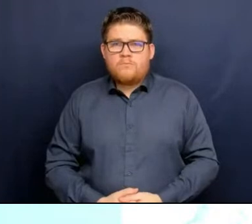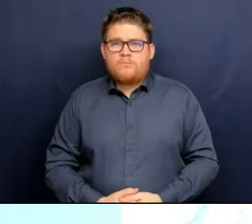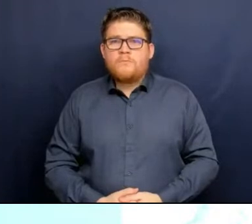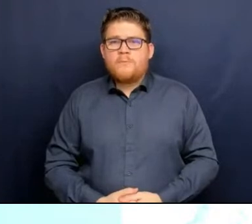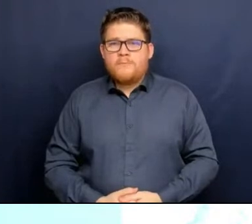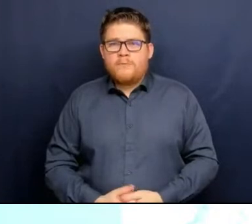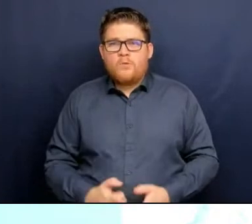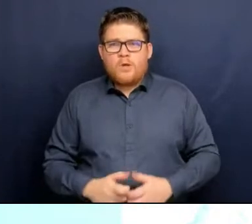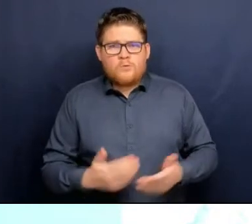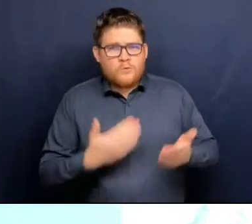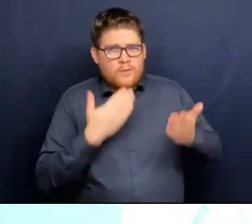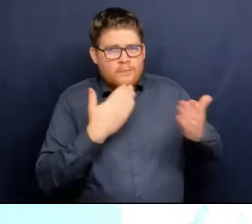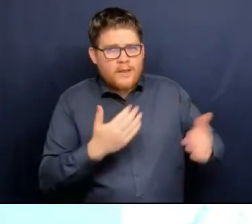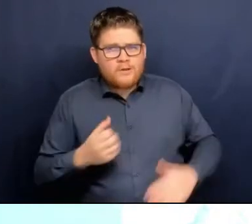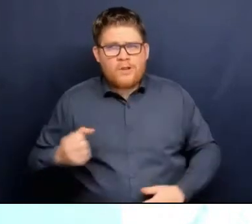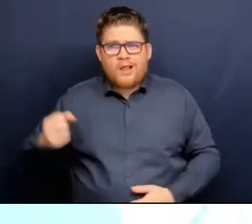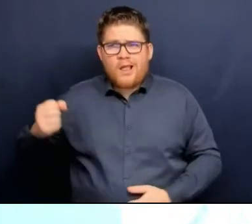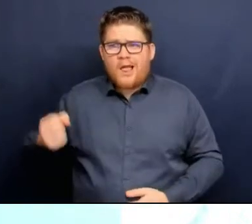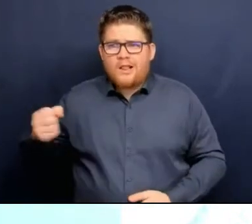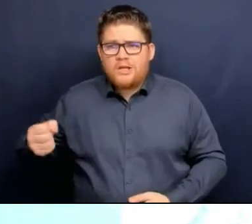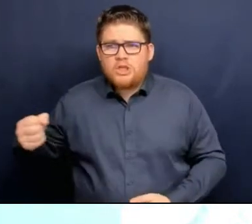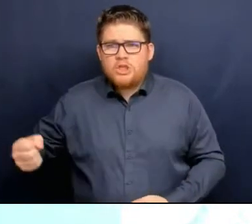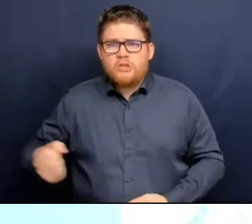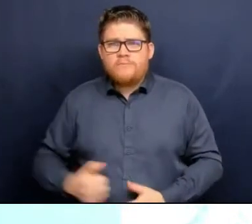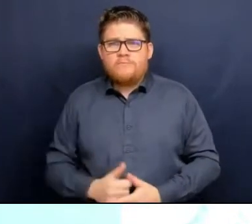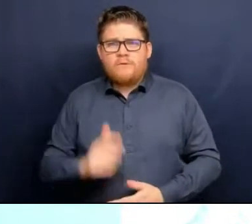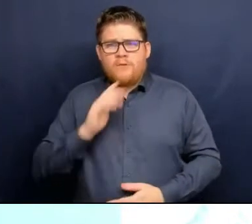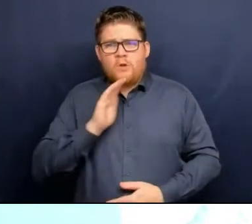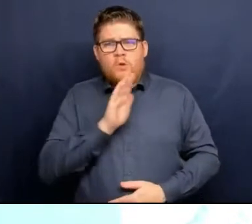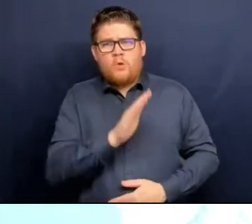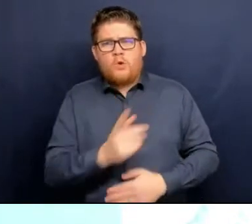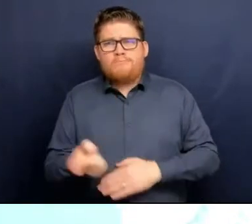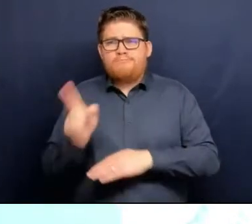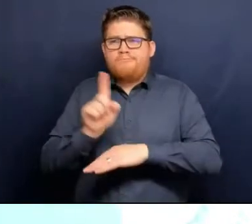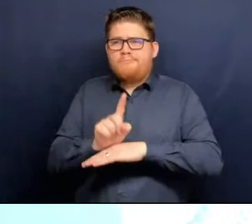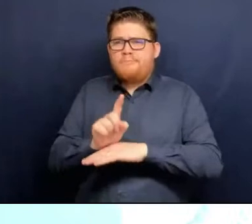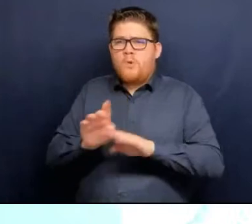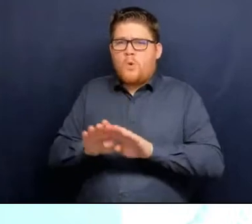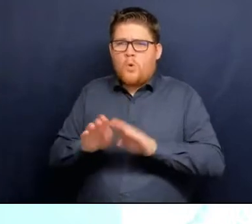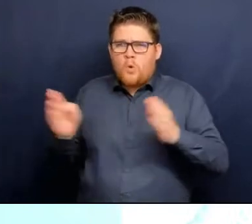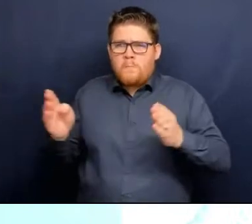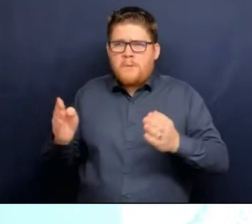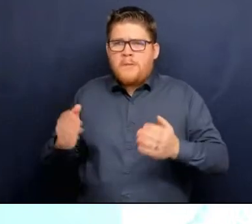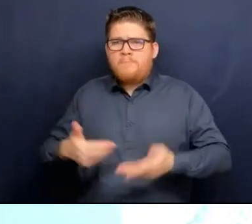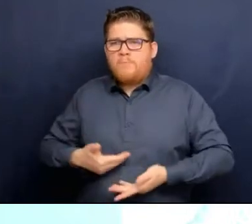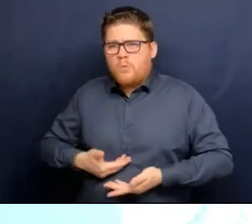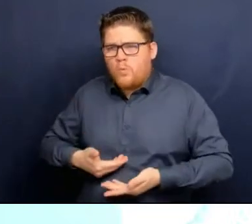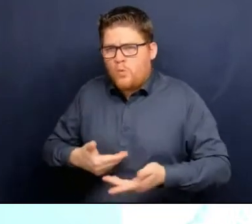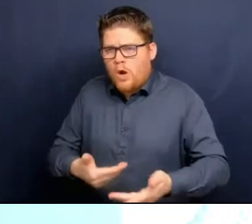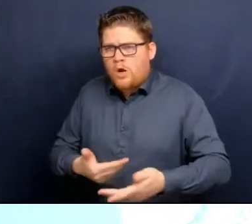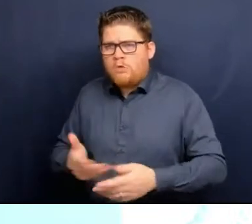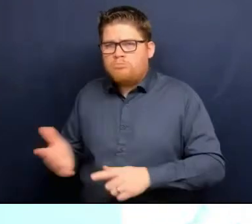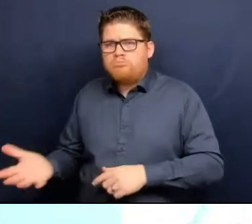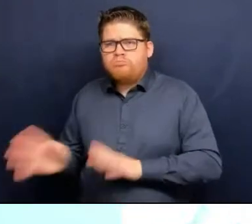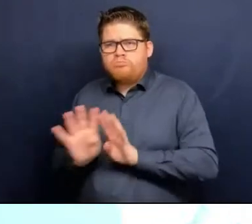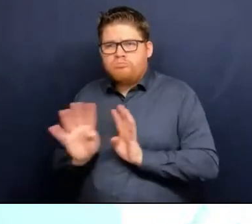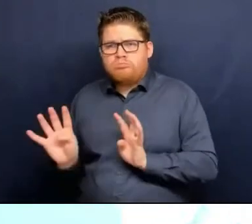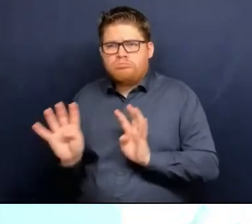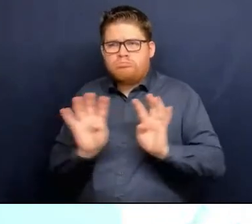Butch, for starting us off in a good way and for welcoming us into your respective territories. Aichka.